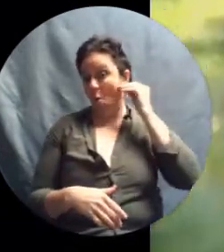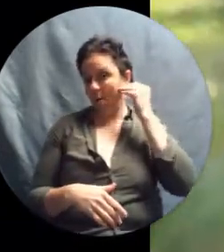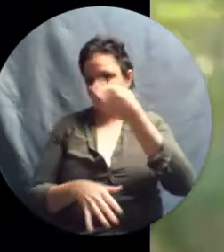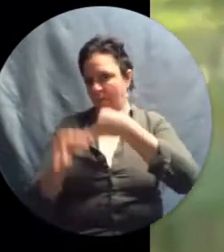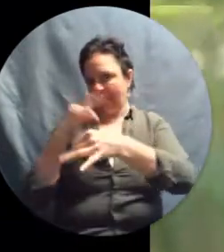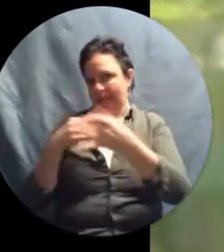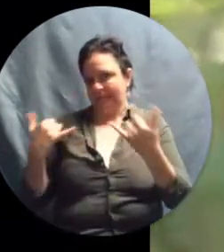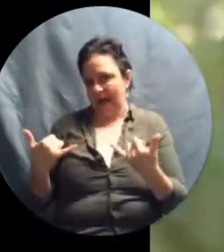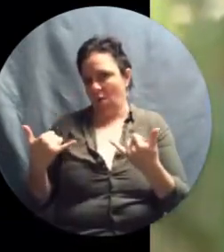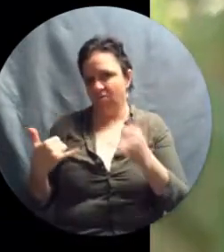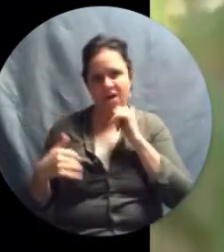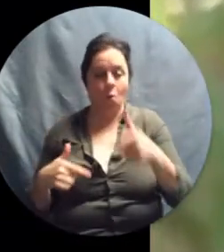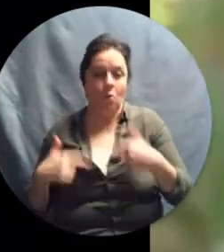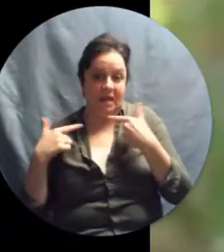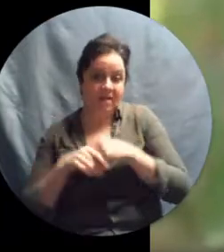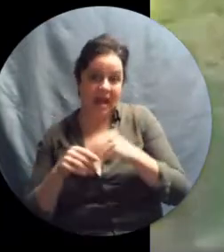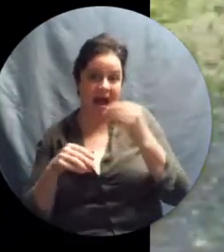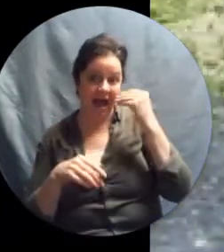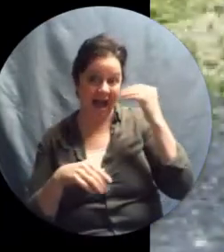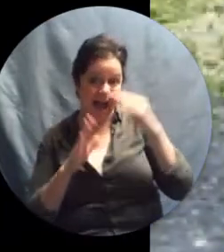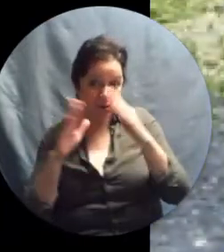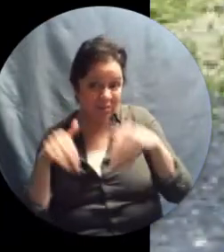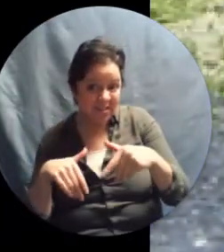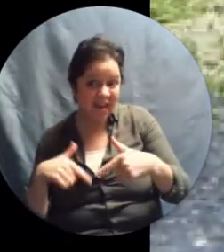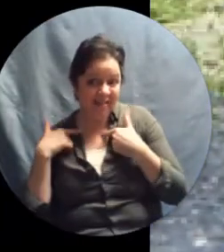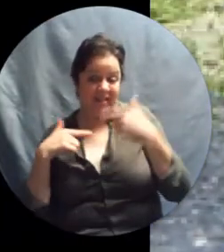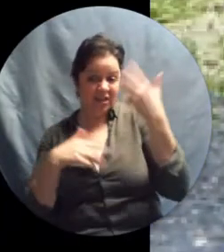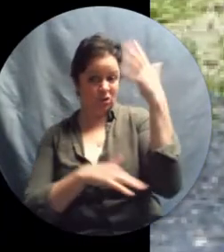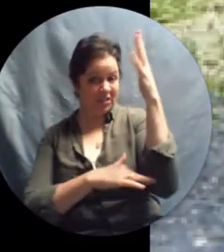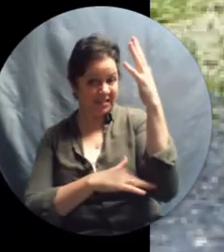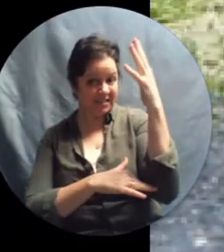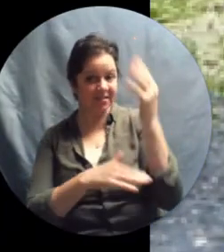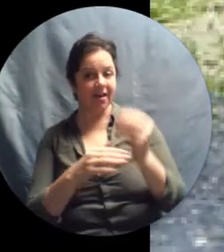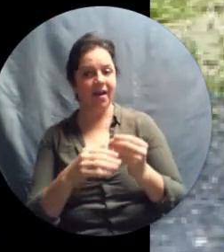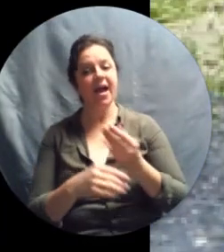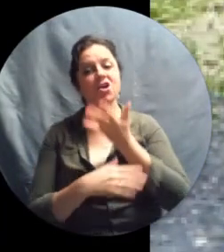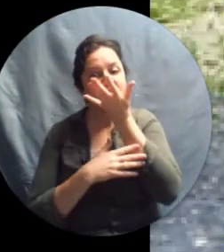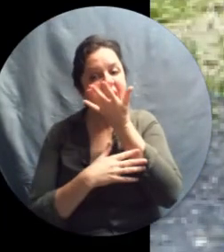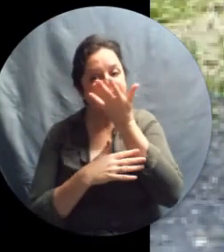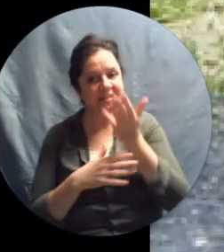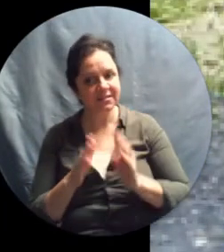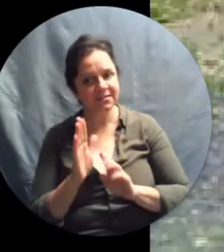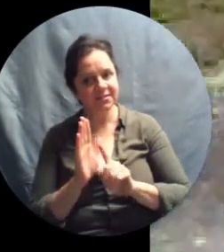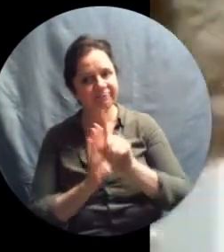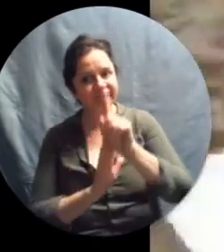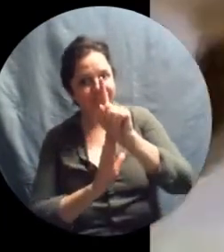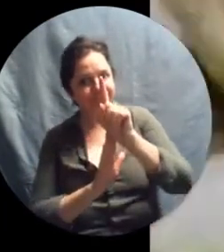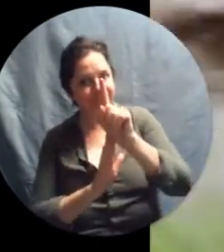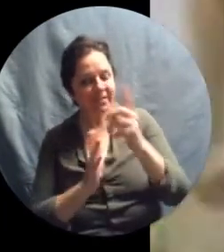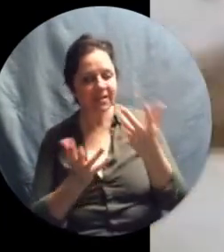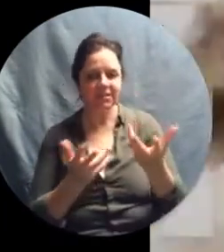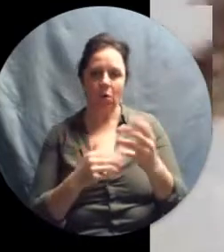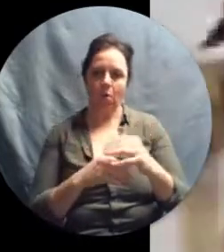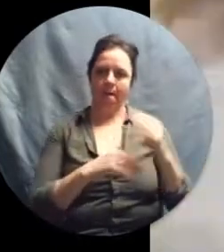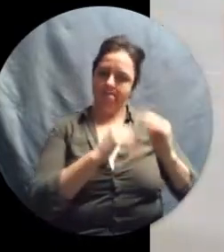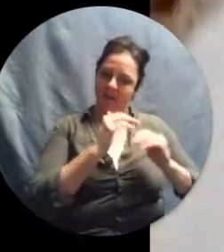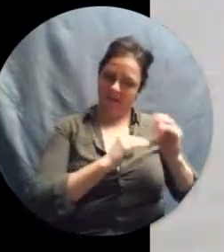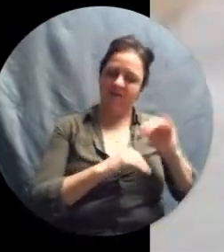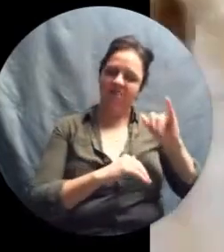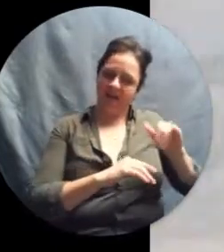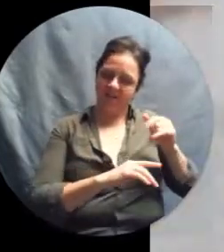live in houses, they live in trees, and they hide in tall grasses and those types of things. So building is really probably one of the biggest issues with habitat loss.